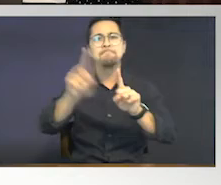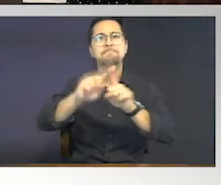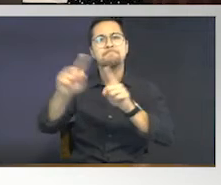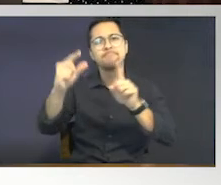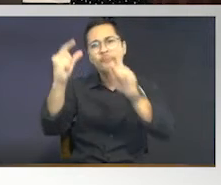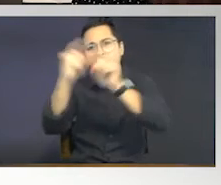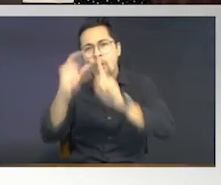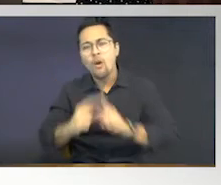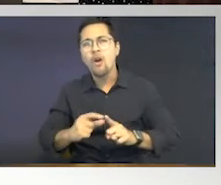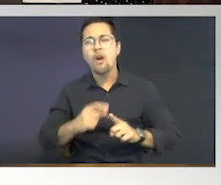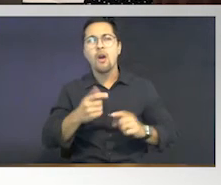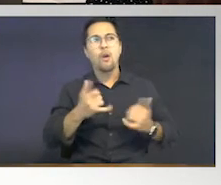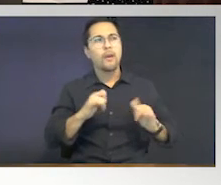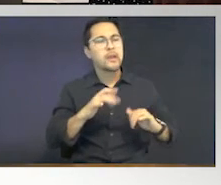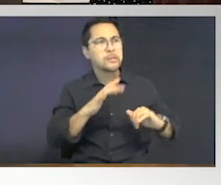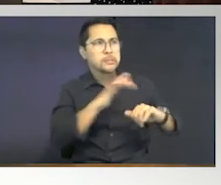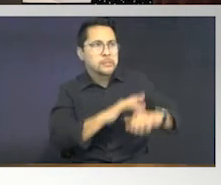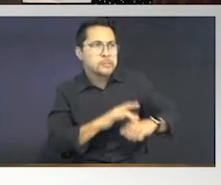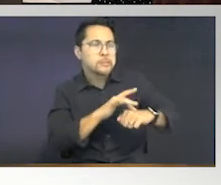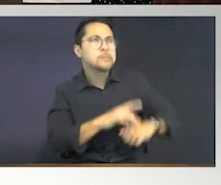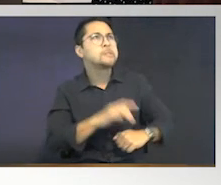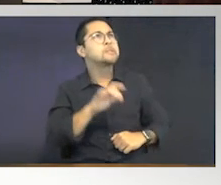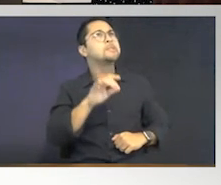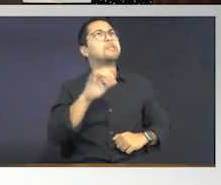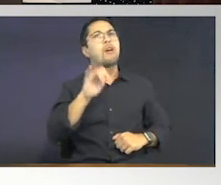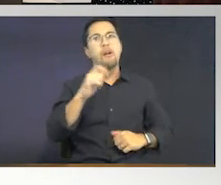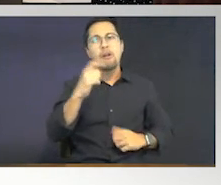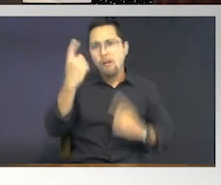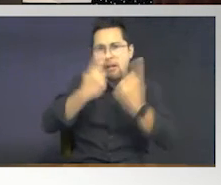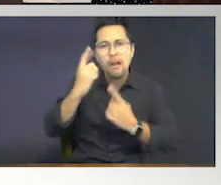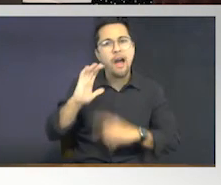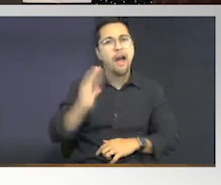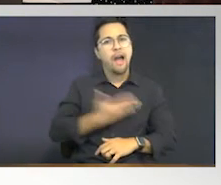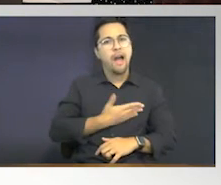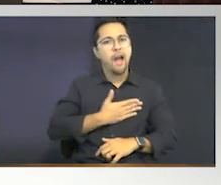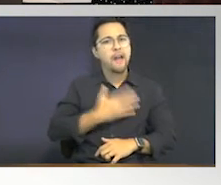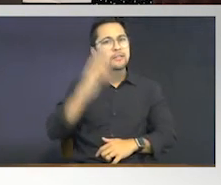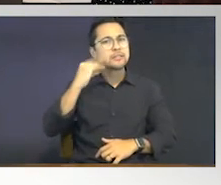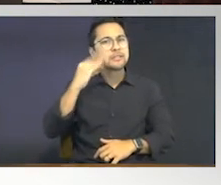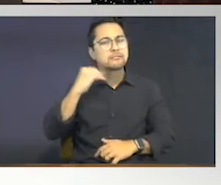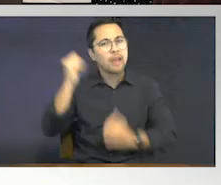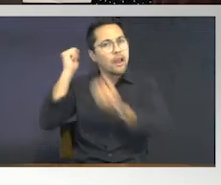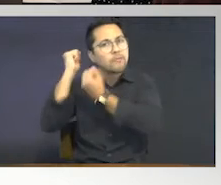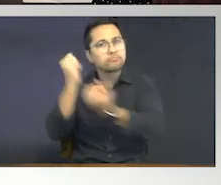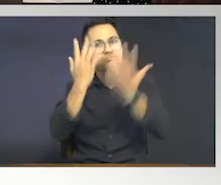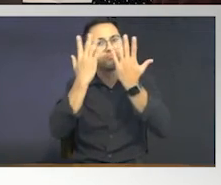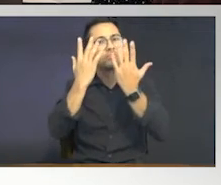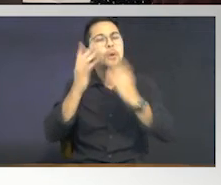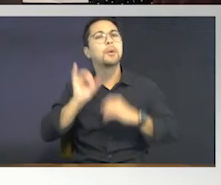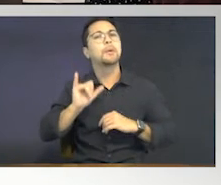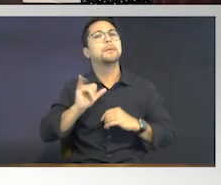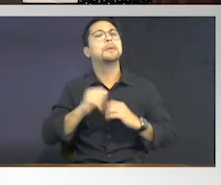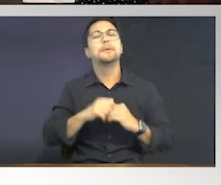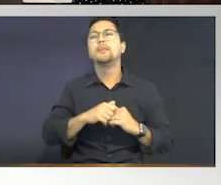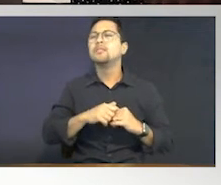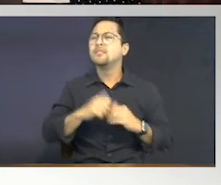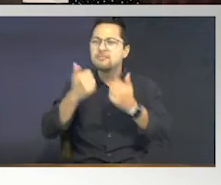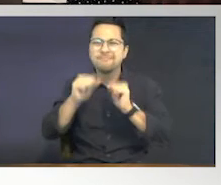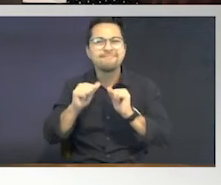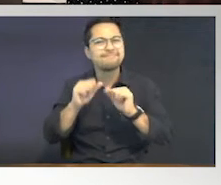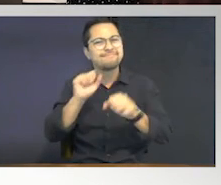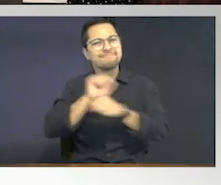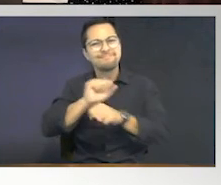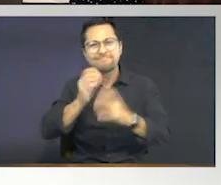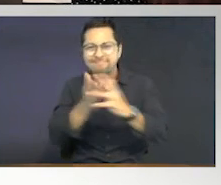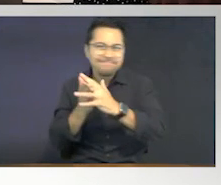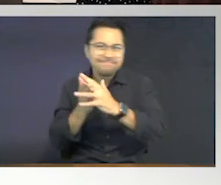start internalizing the things that we've been through and, you know, just trying to work through some